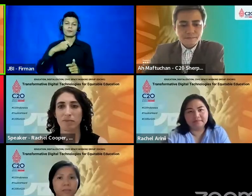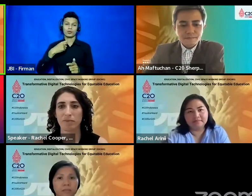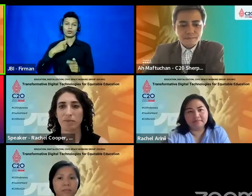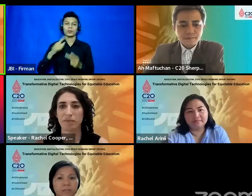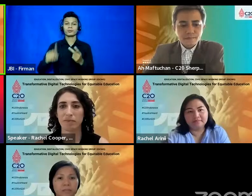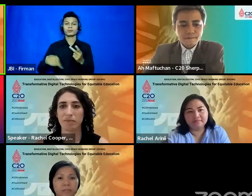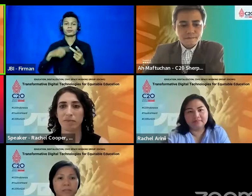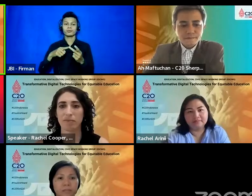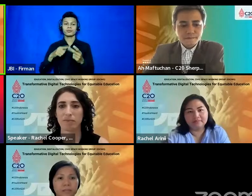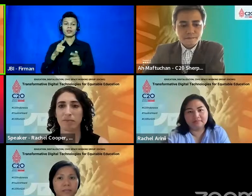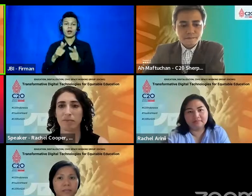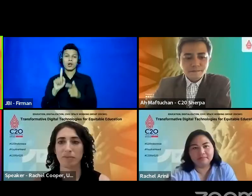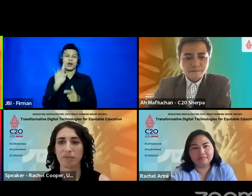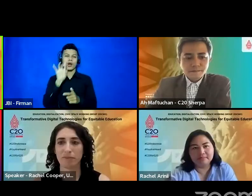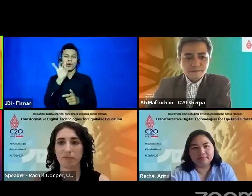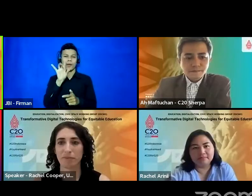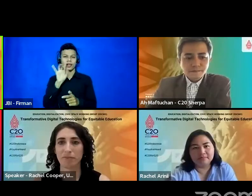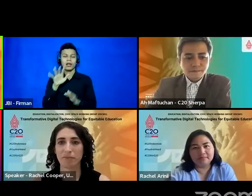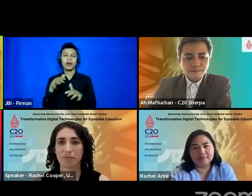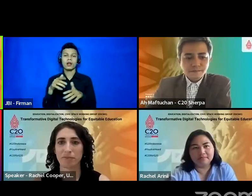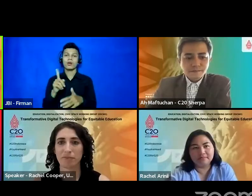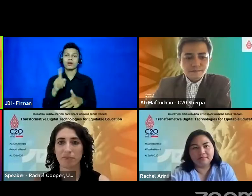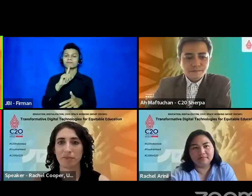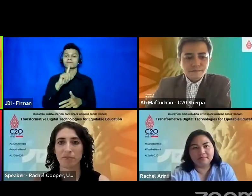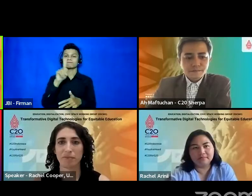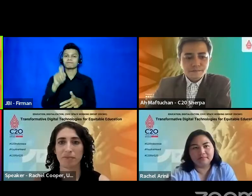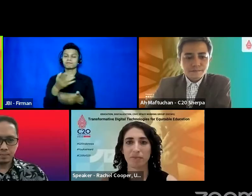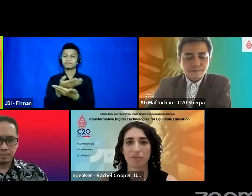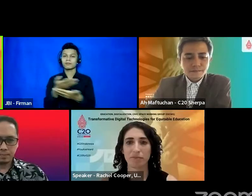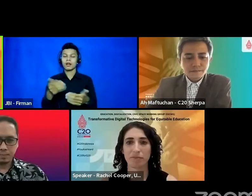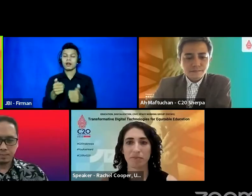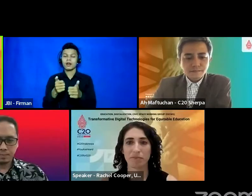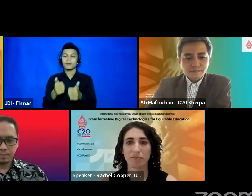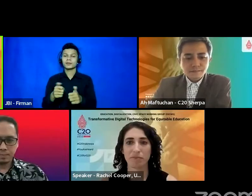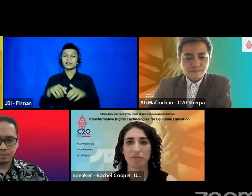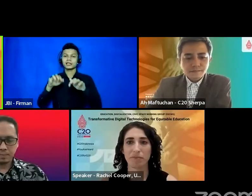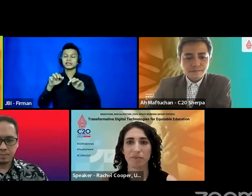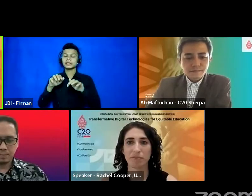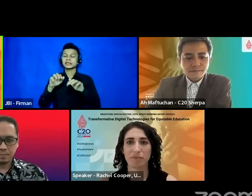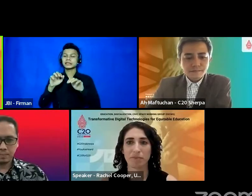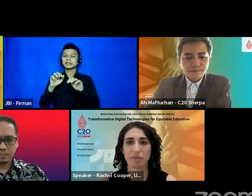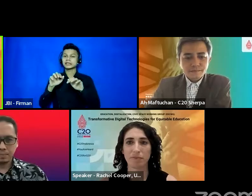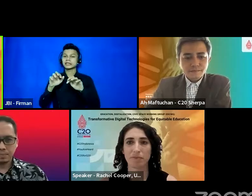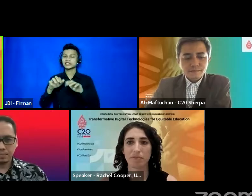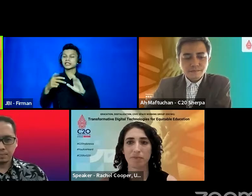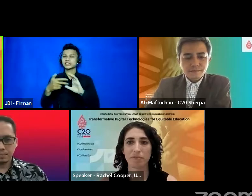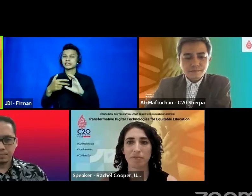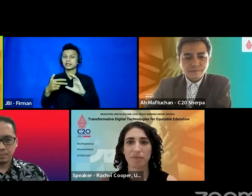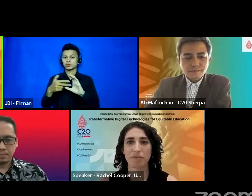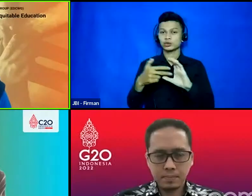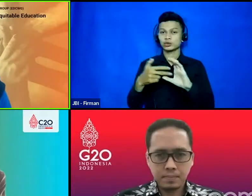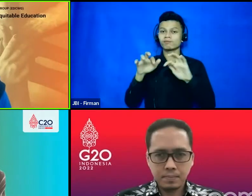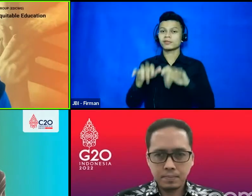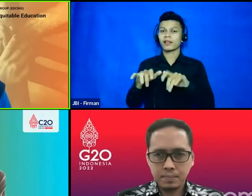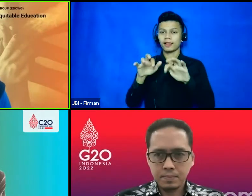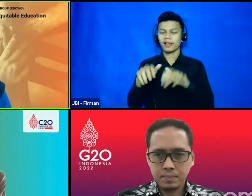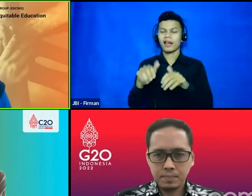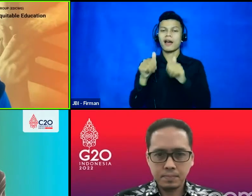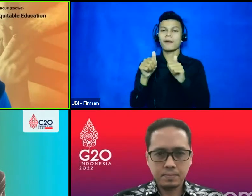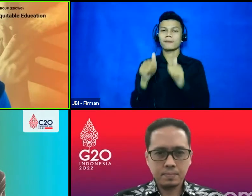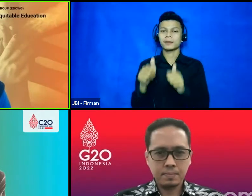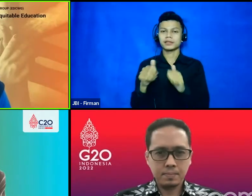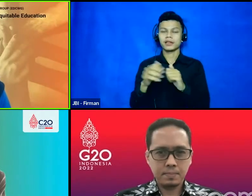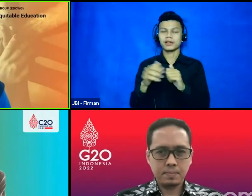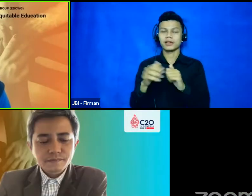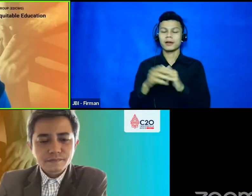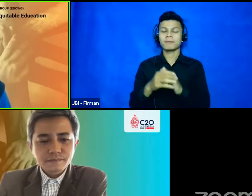or questions, please feel free to write them down on the Zoom chat box. We also kindly request you to be mindful to others when